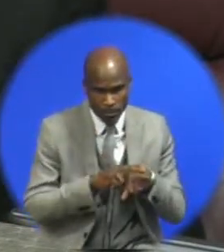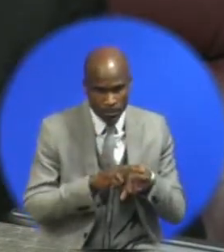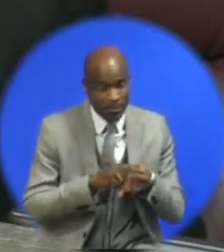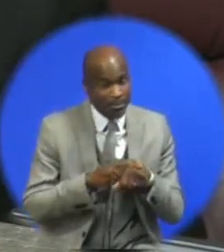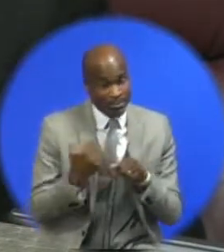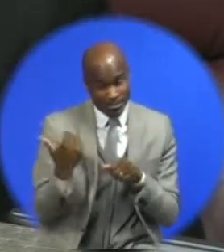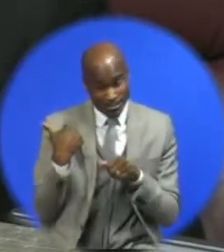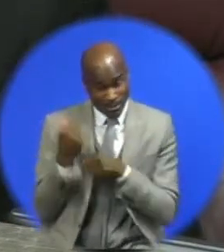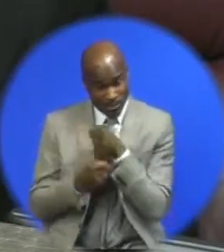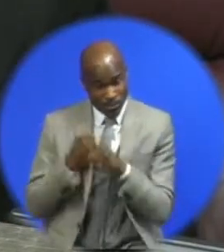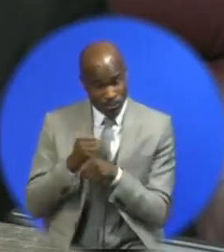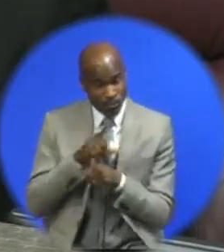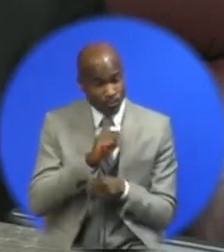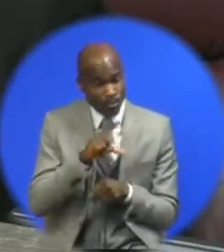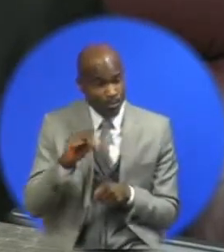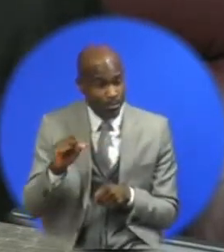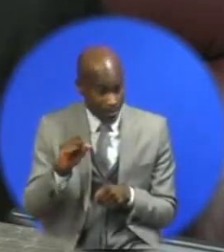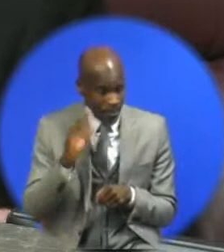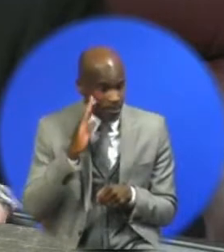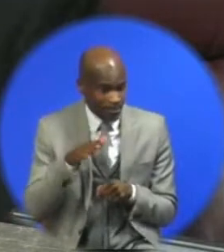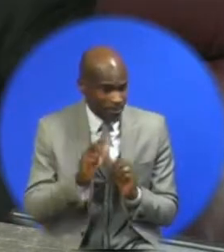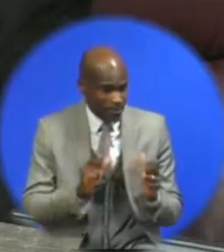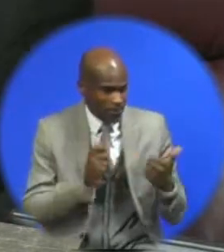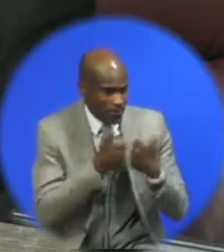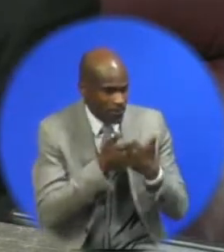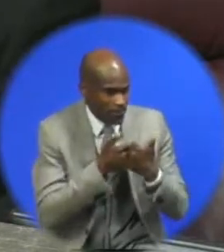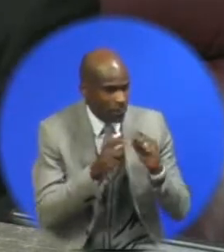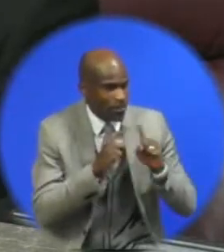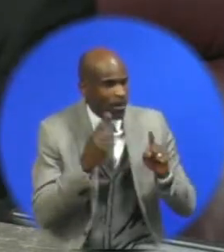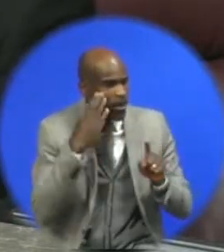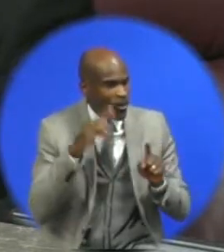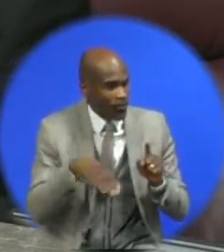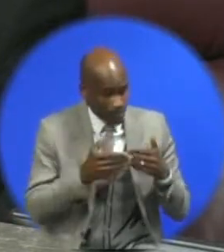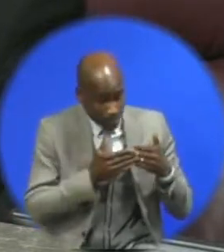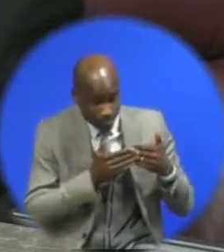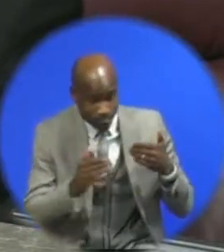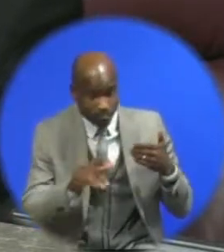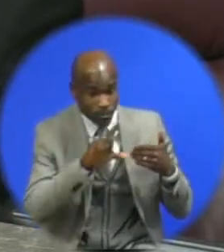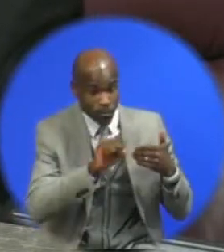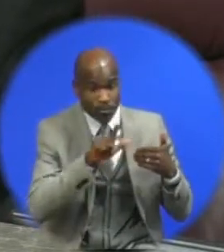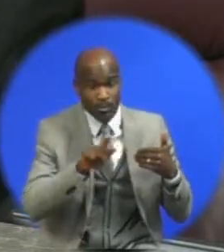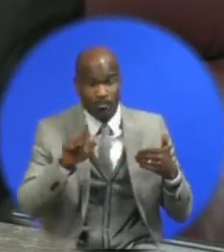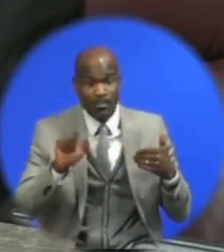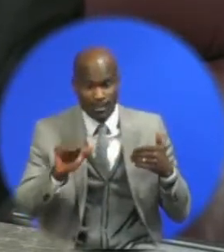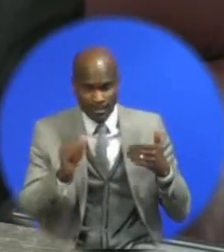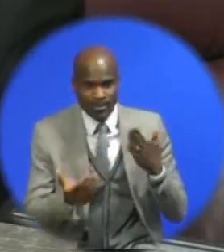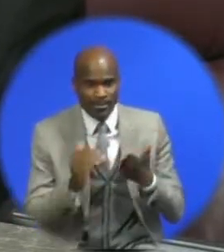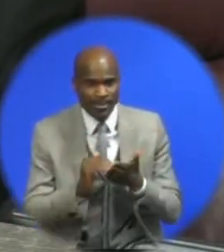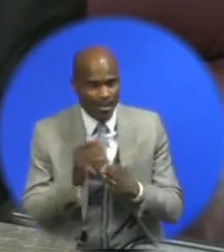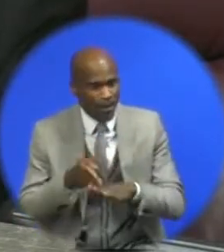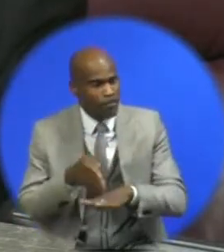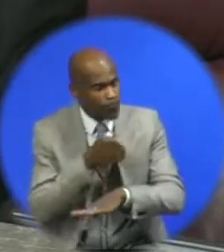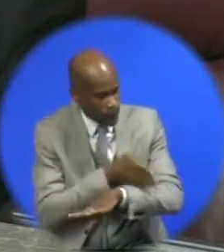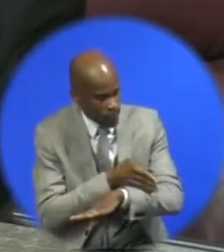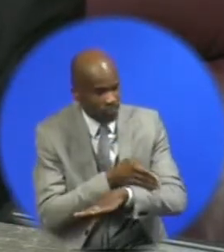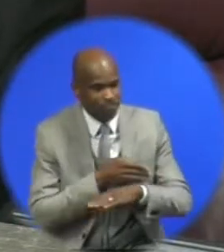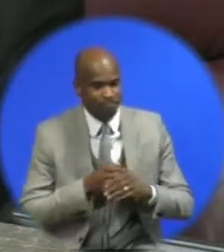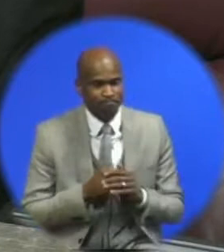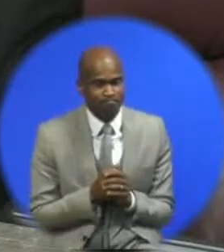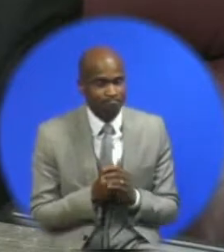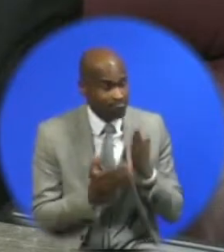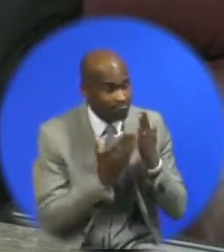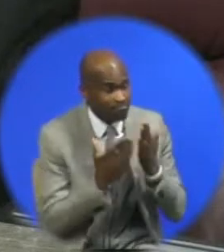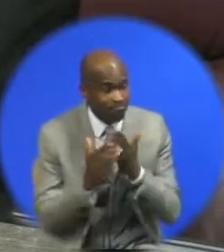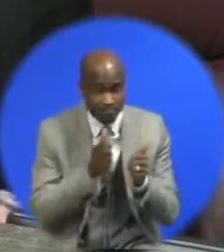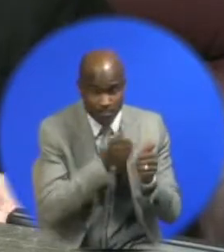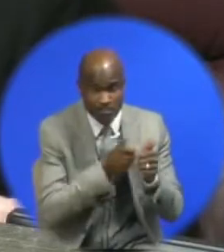of confidence that we can all work together to make 2021 so much better. I want to thank everyone for doing your